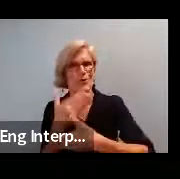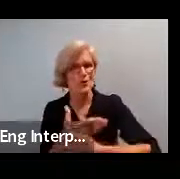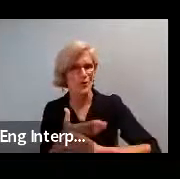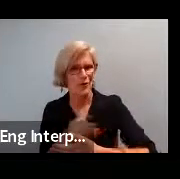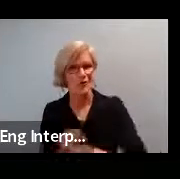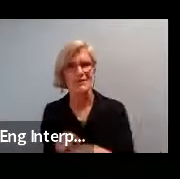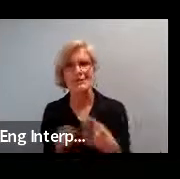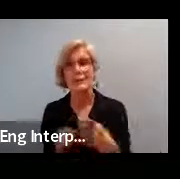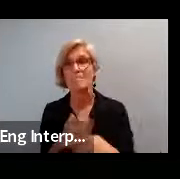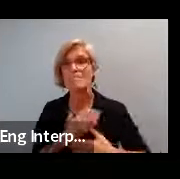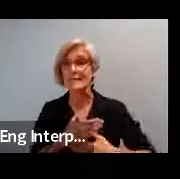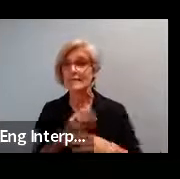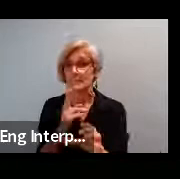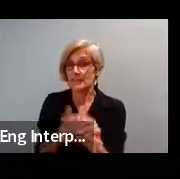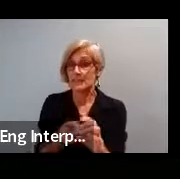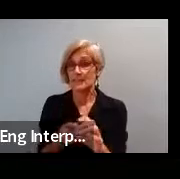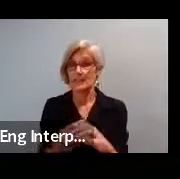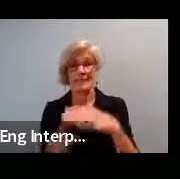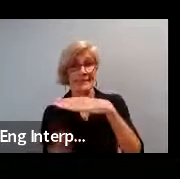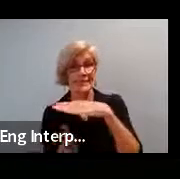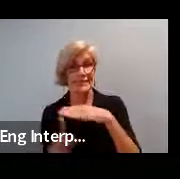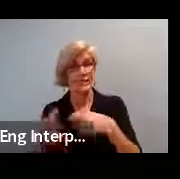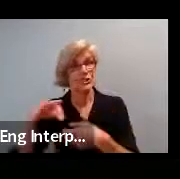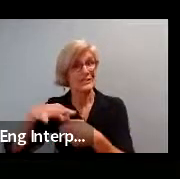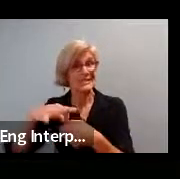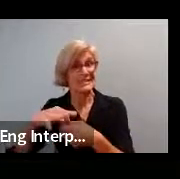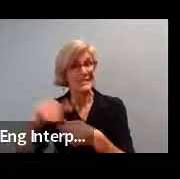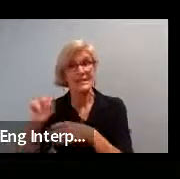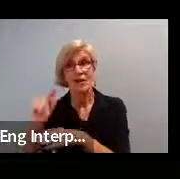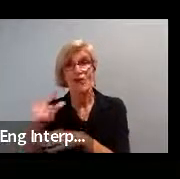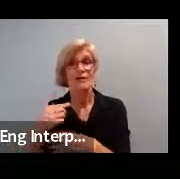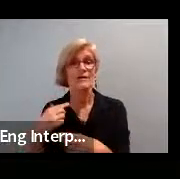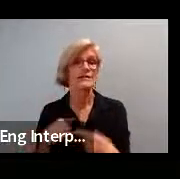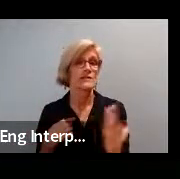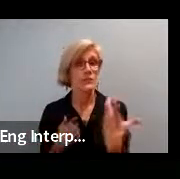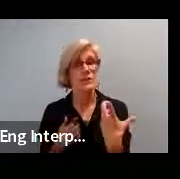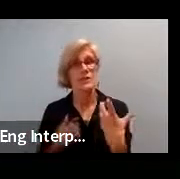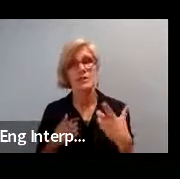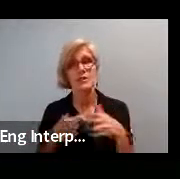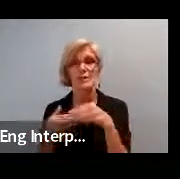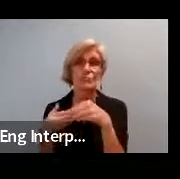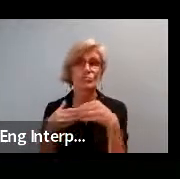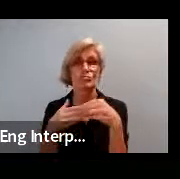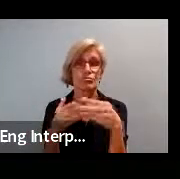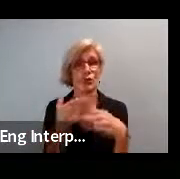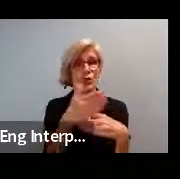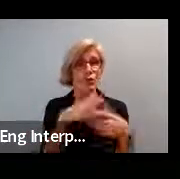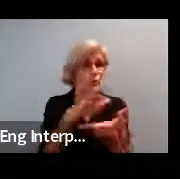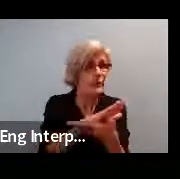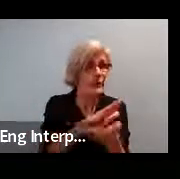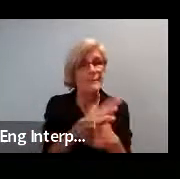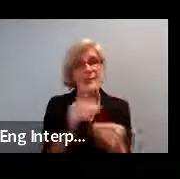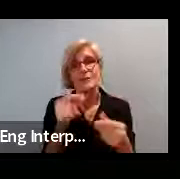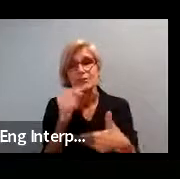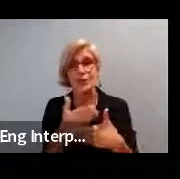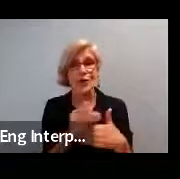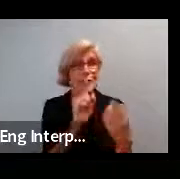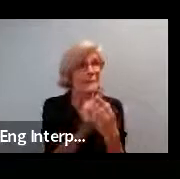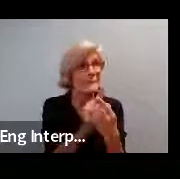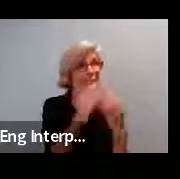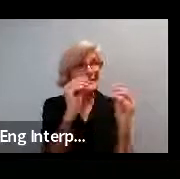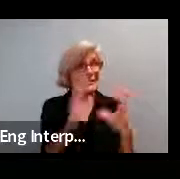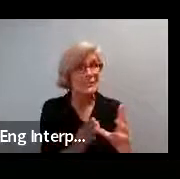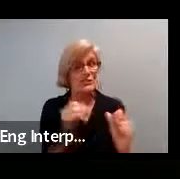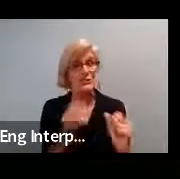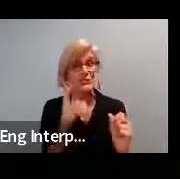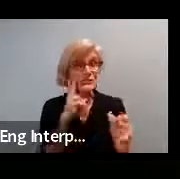in August so we can walk the campus. She can see her classrooms and meet the teachers. We'll see how she does at the